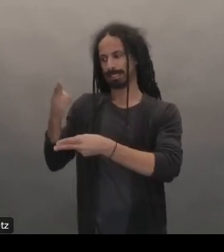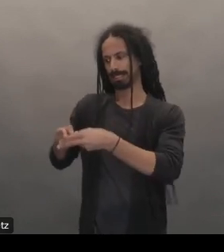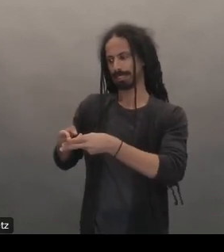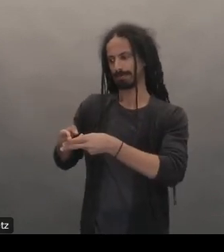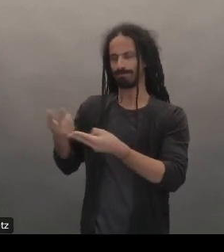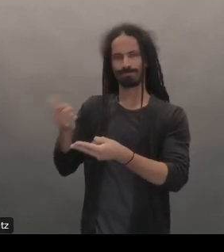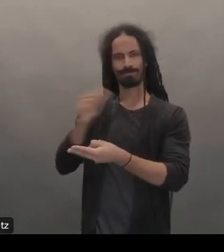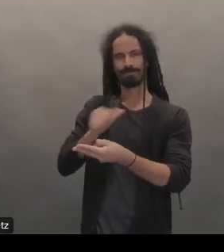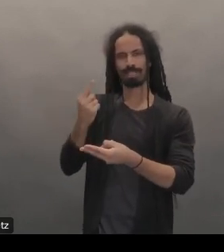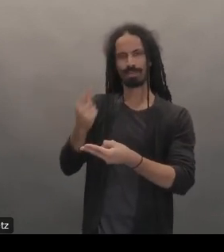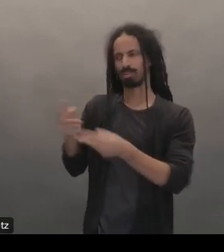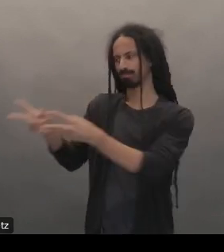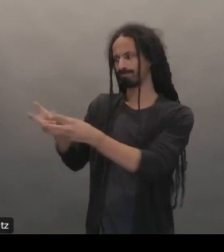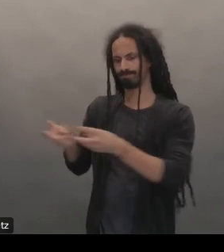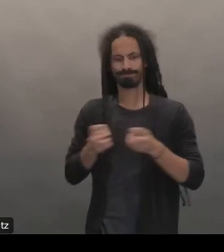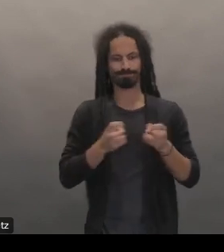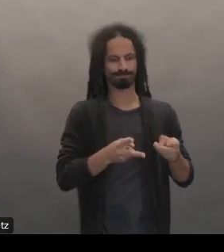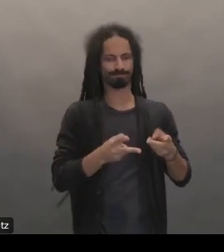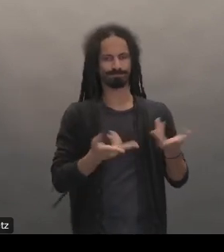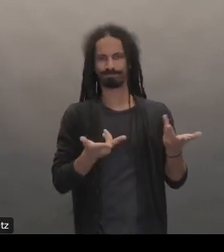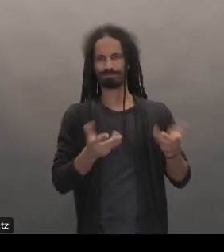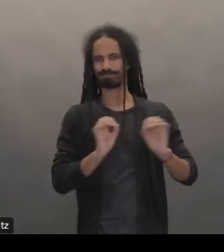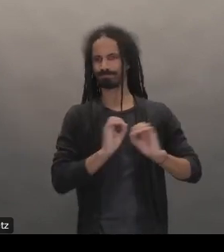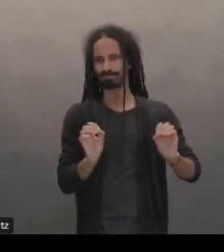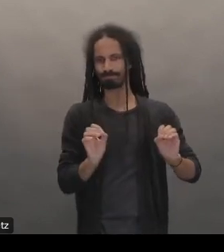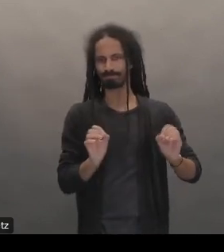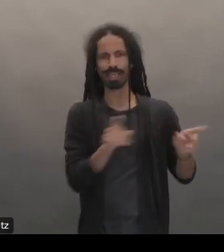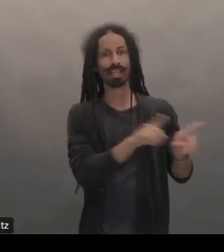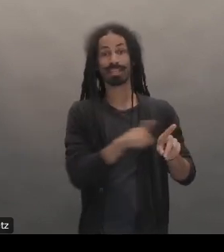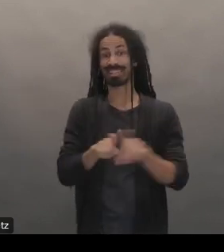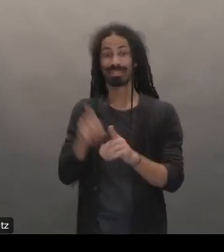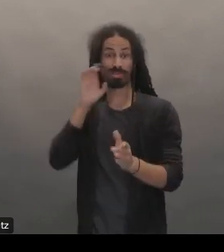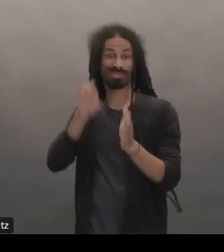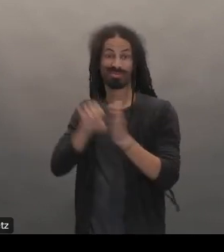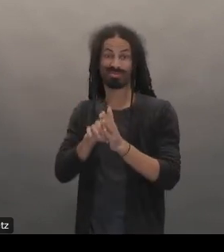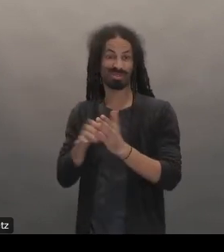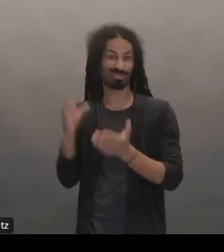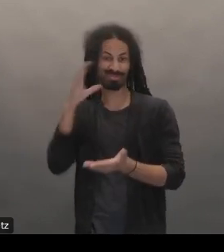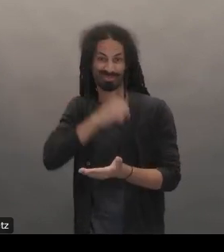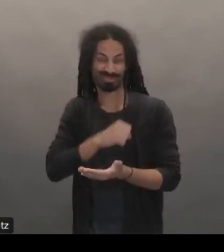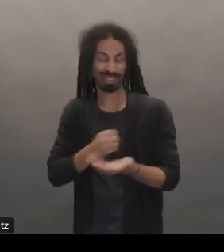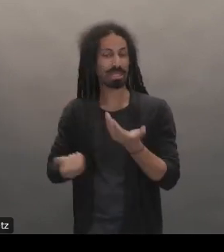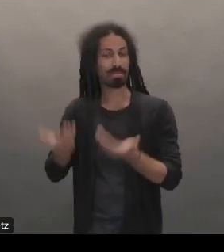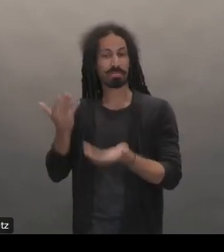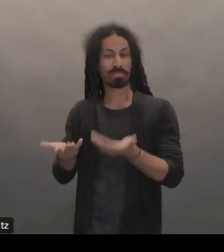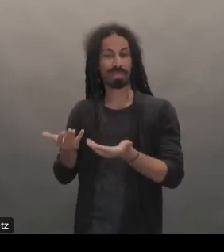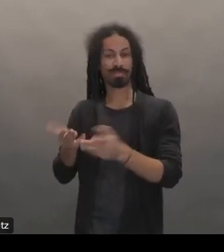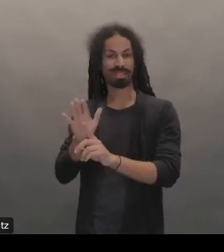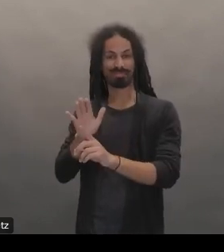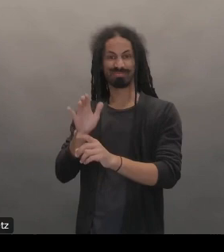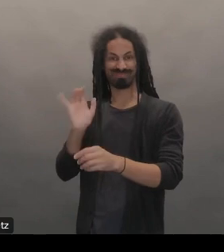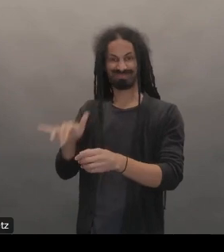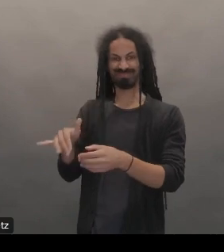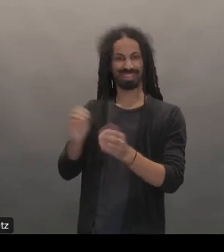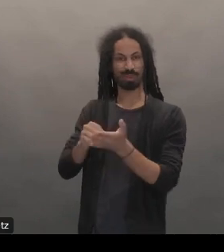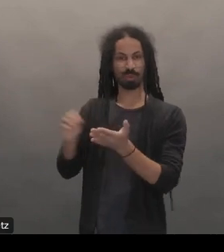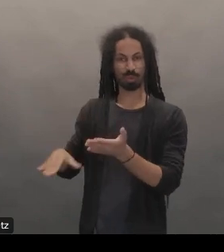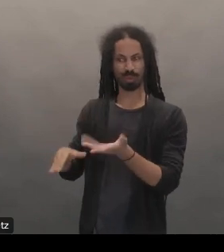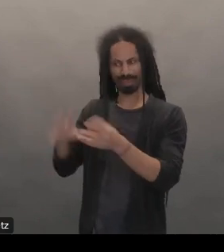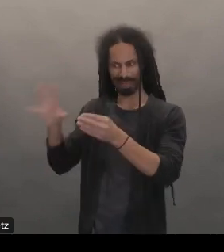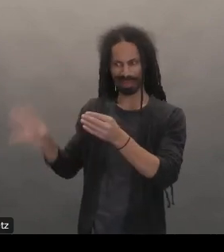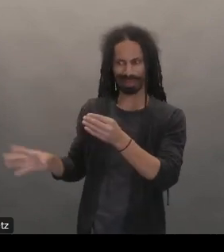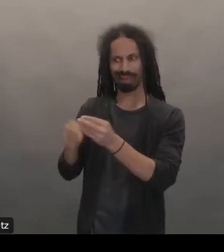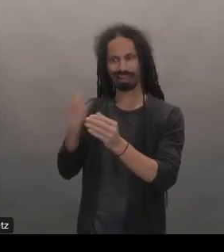to anybody else. Same with this picture, I guess, right? Maybe the student who's putting this photo of this incredible